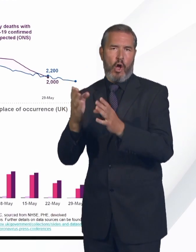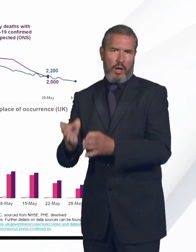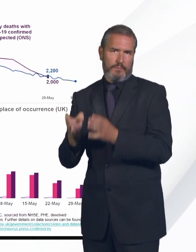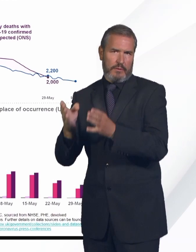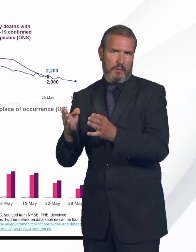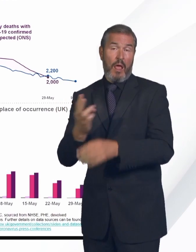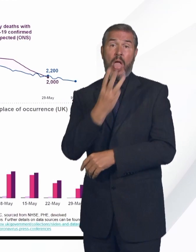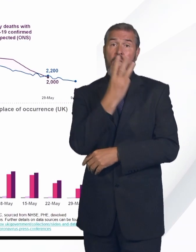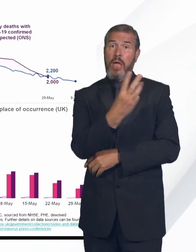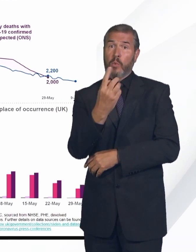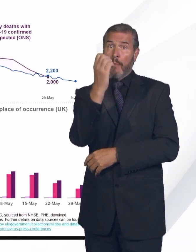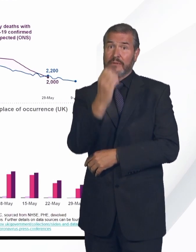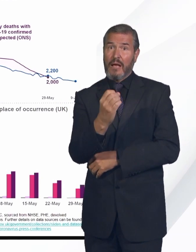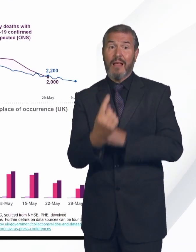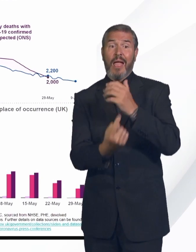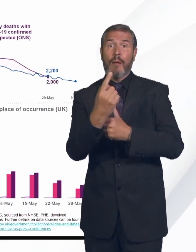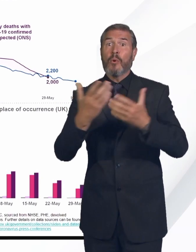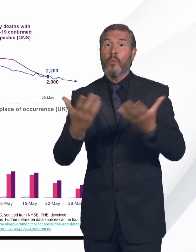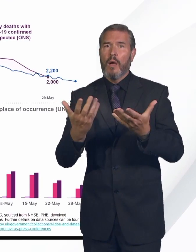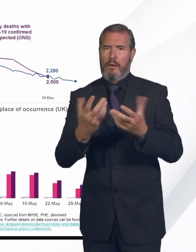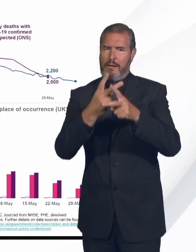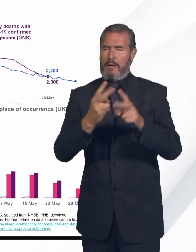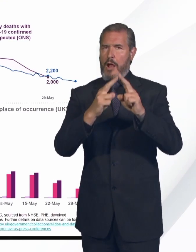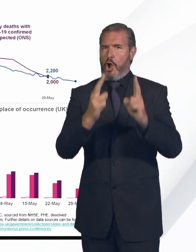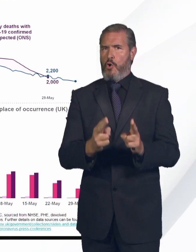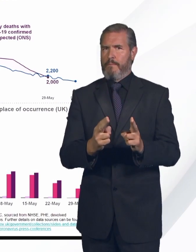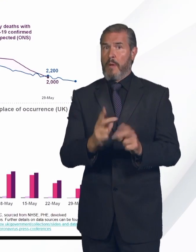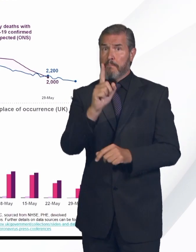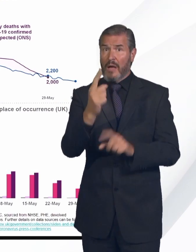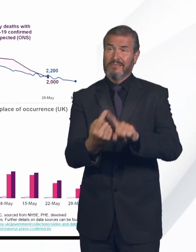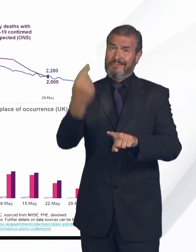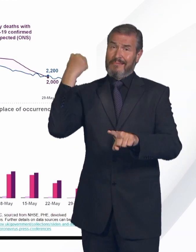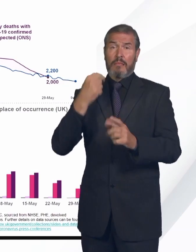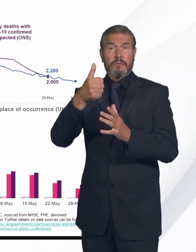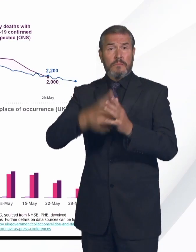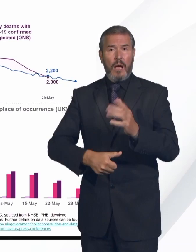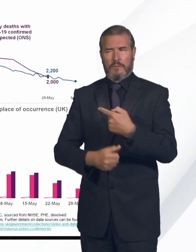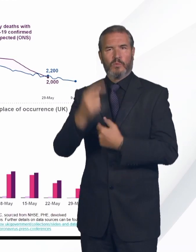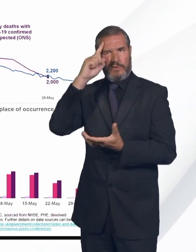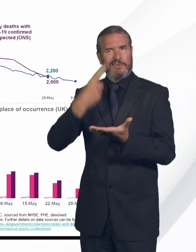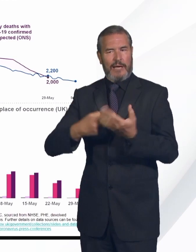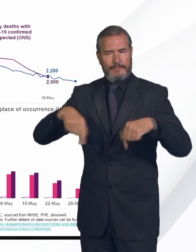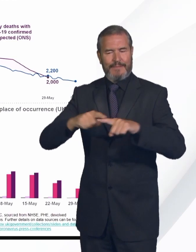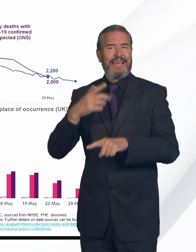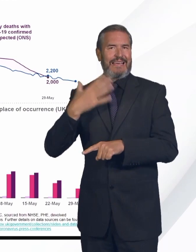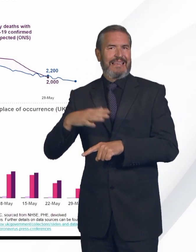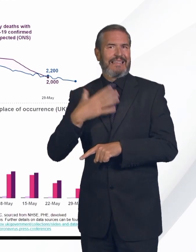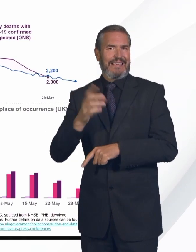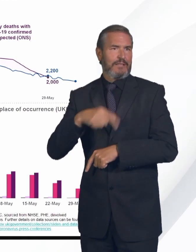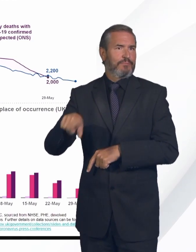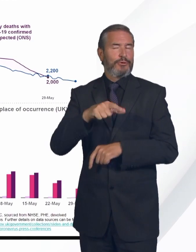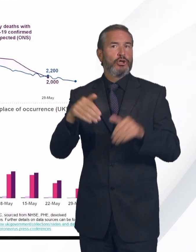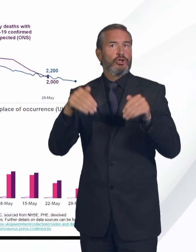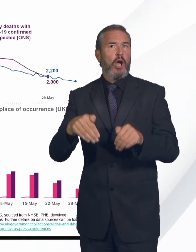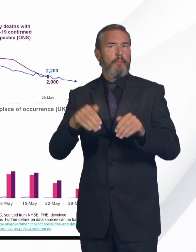31% have occurred in care homes. At the start of this crisis, we took the necessary steps of closing vast numbers of